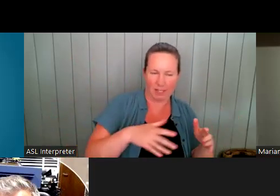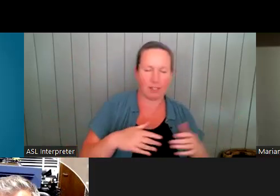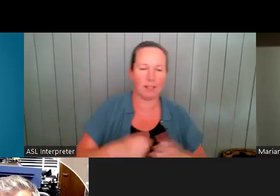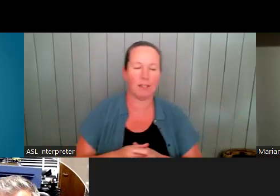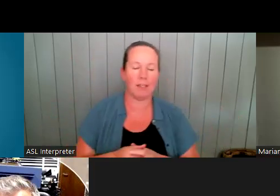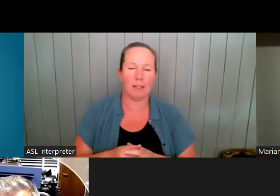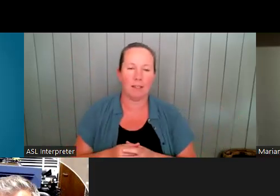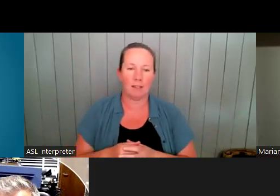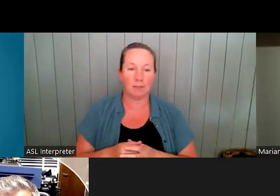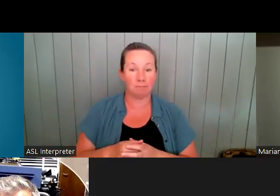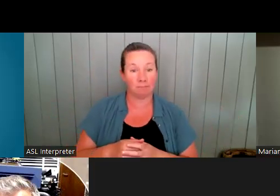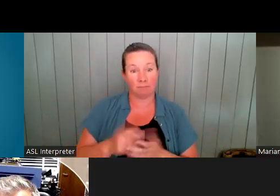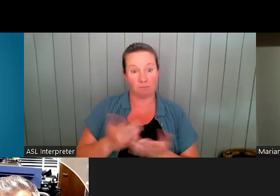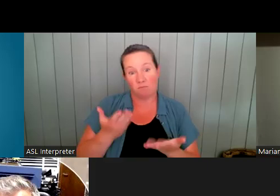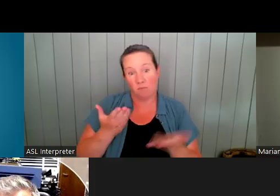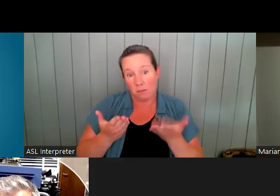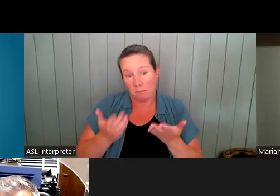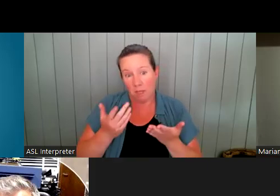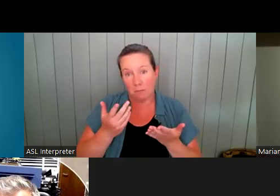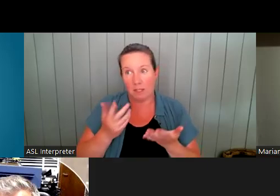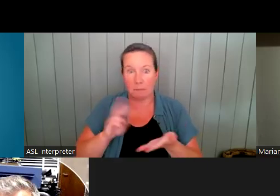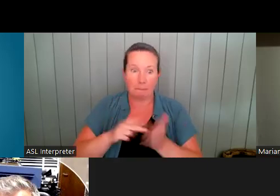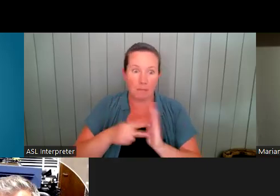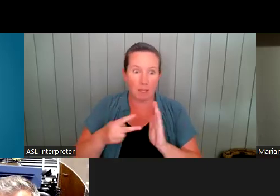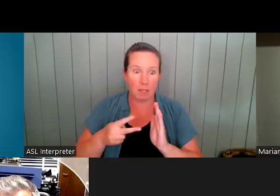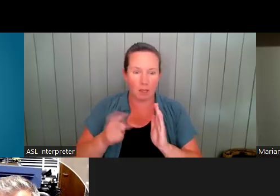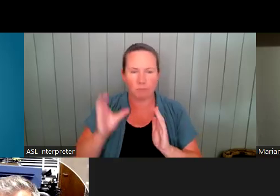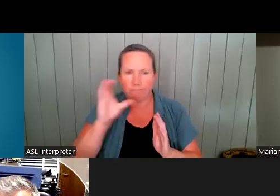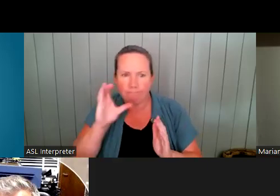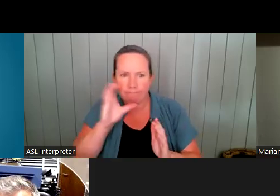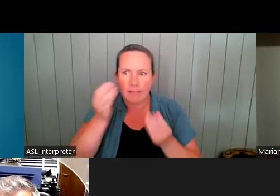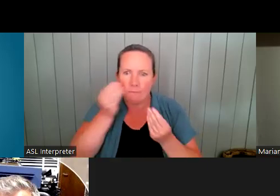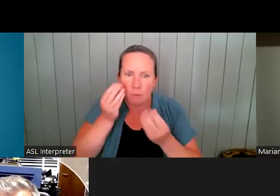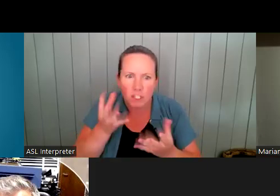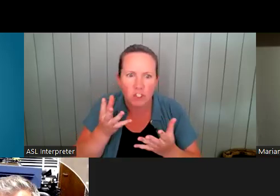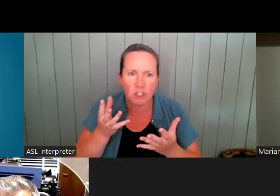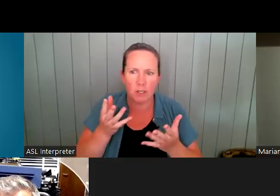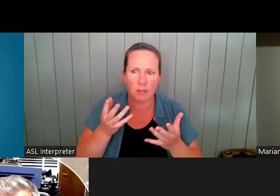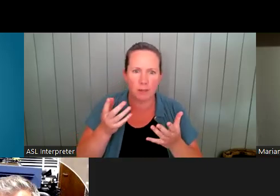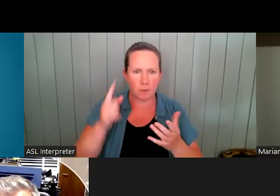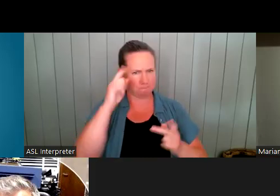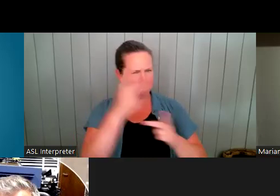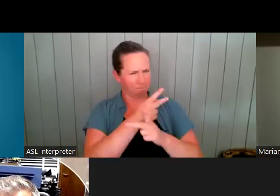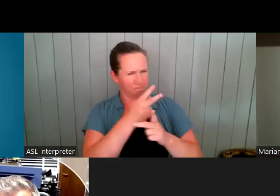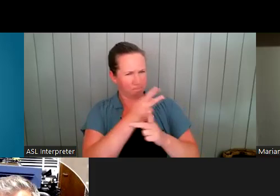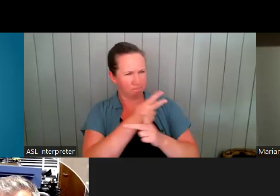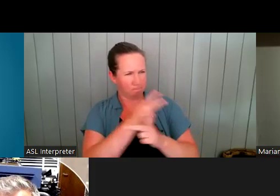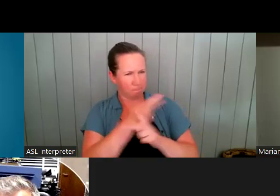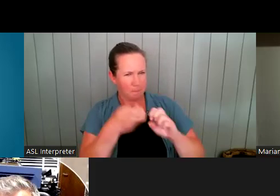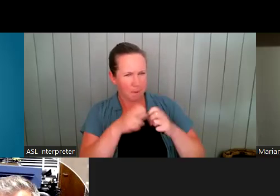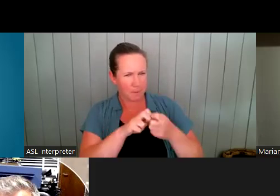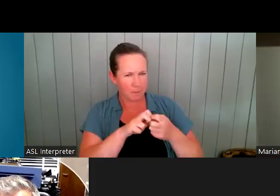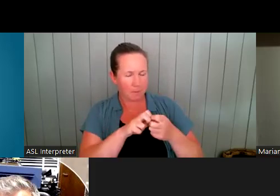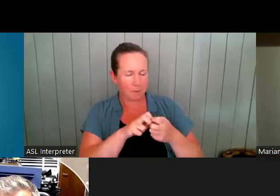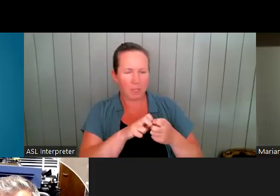People in this category like to search for facts and figure out problems mentally rather than to